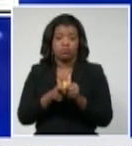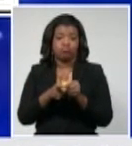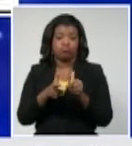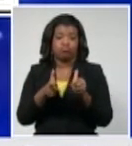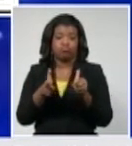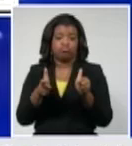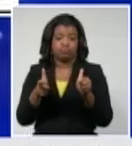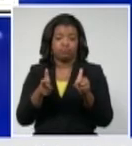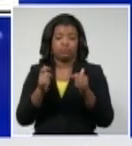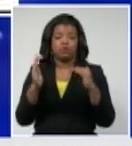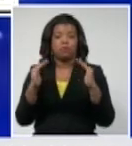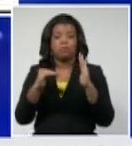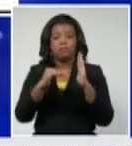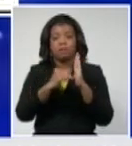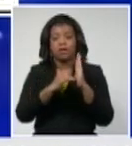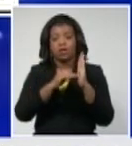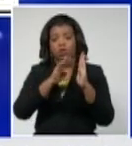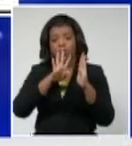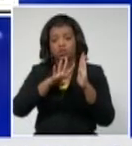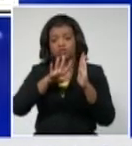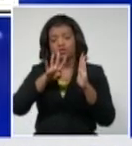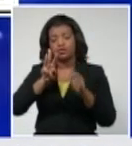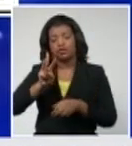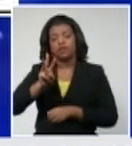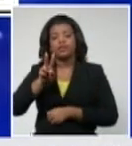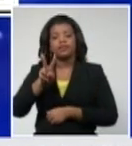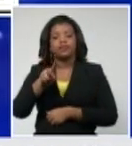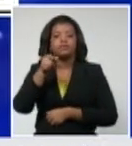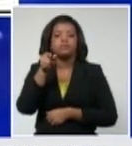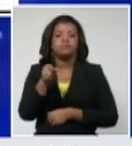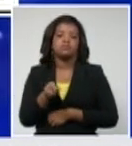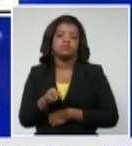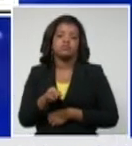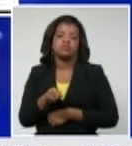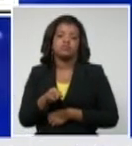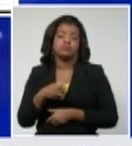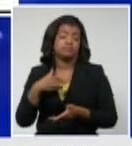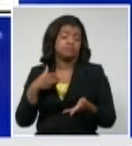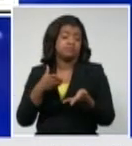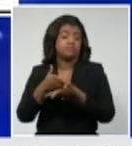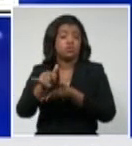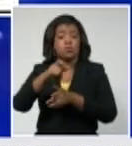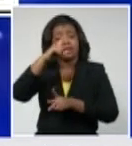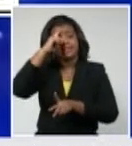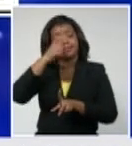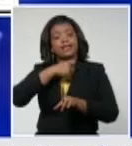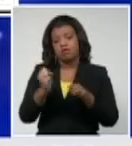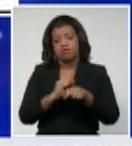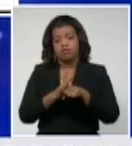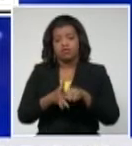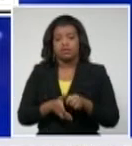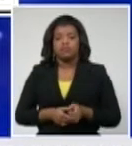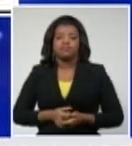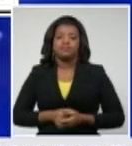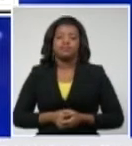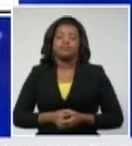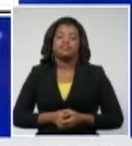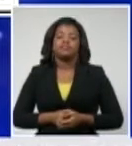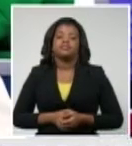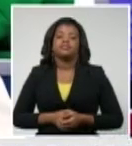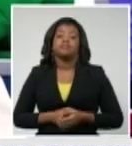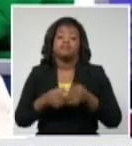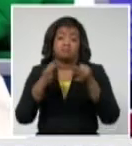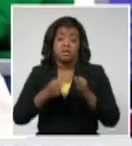1,265 cases and 605 thus far in November. Since the pandemic began on the island,